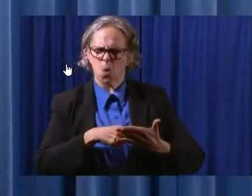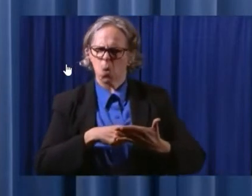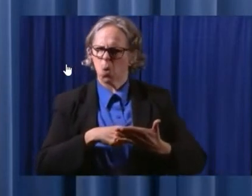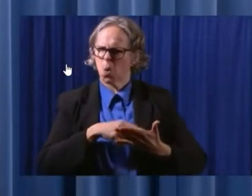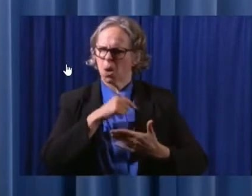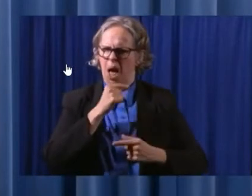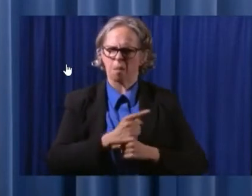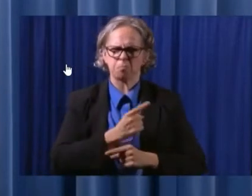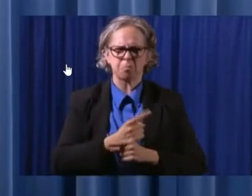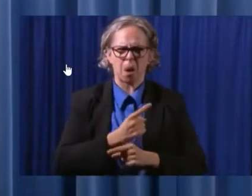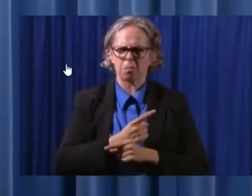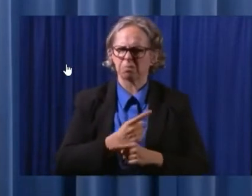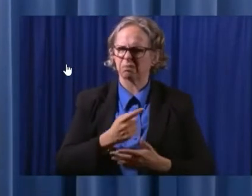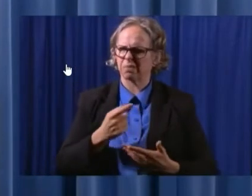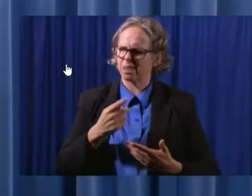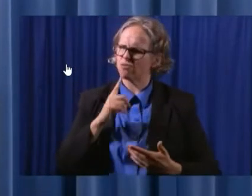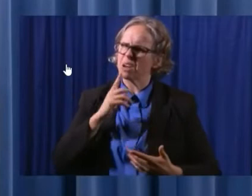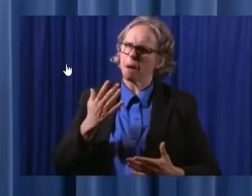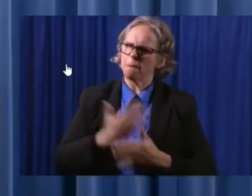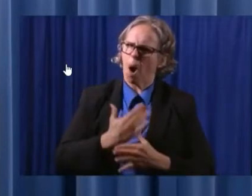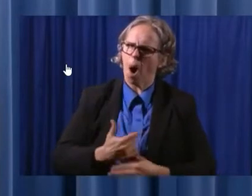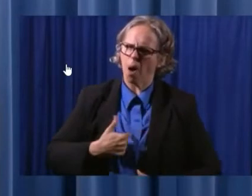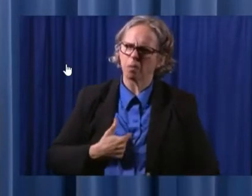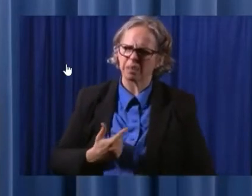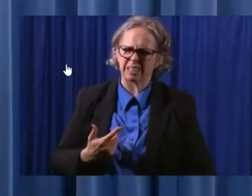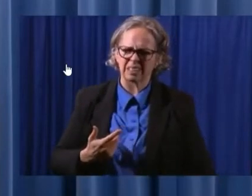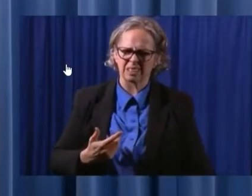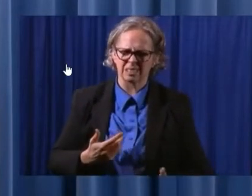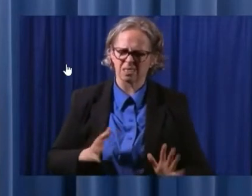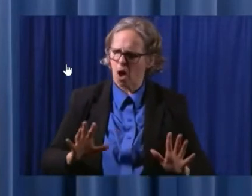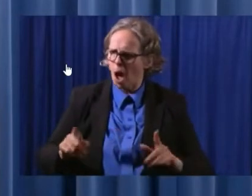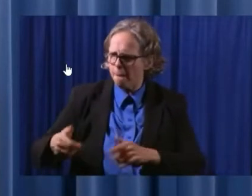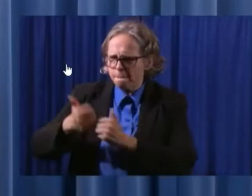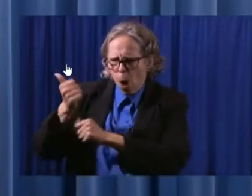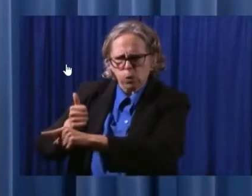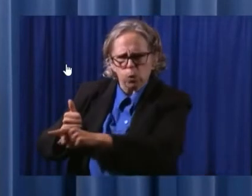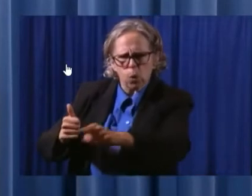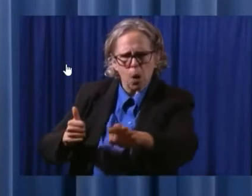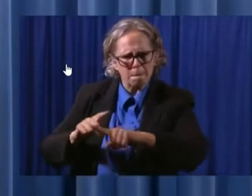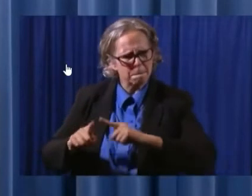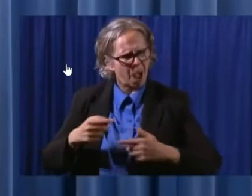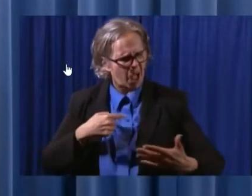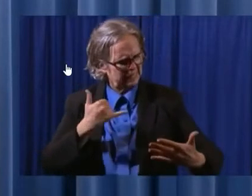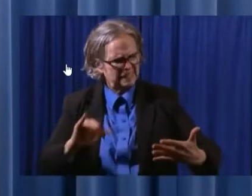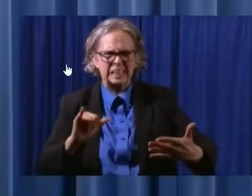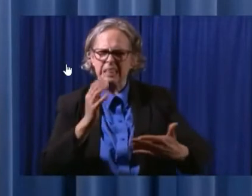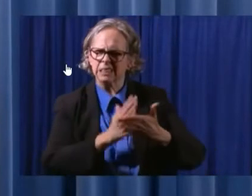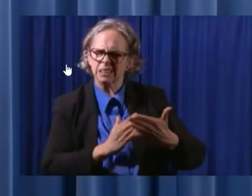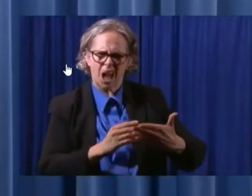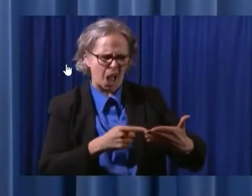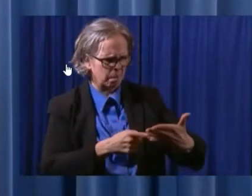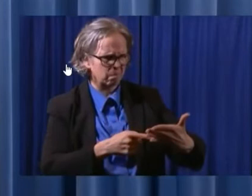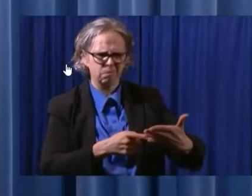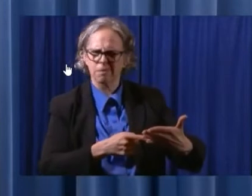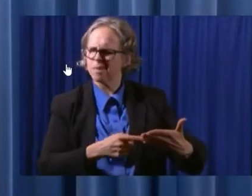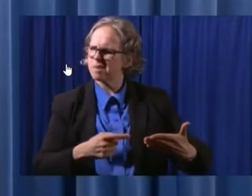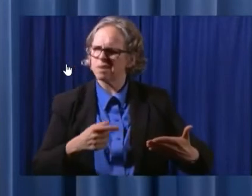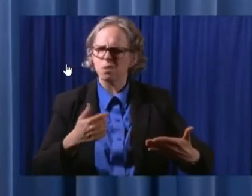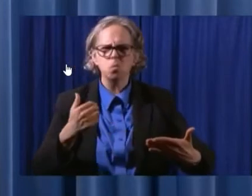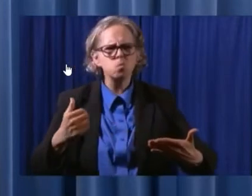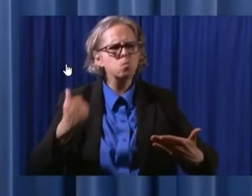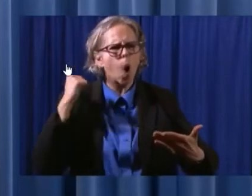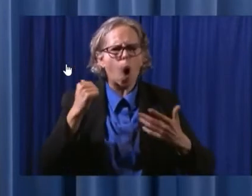that, again, the vast majority of bar owners are doing a good job, but we have some that are not. And we will be